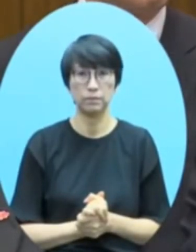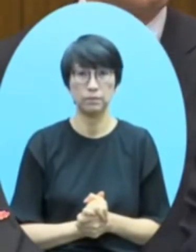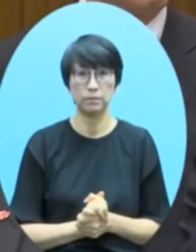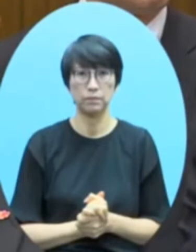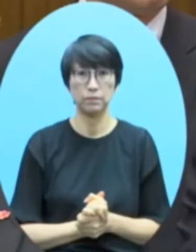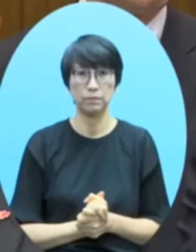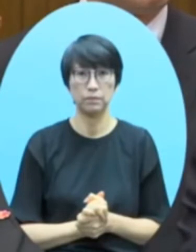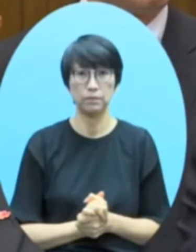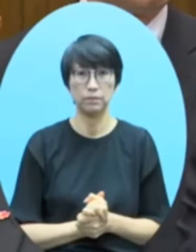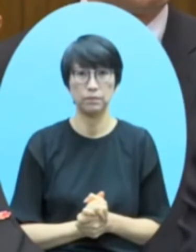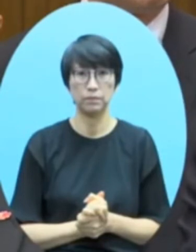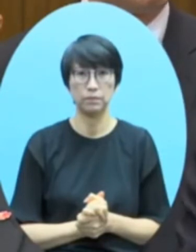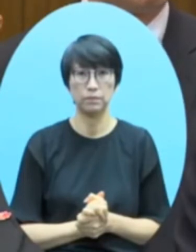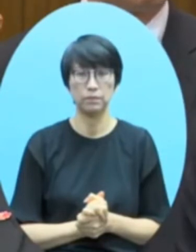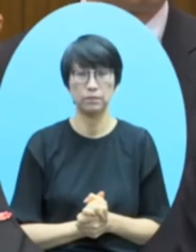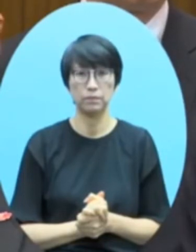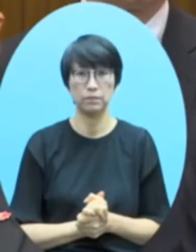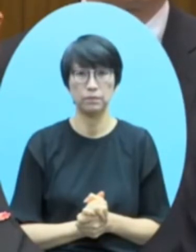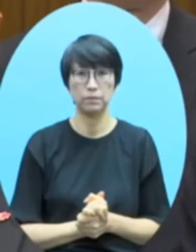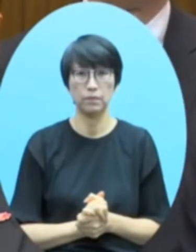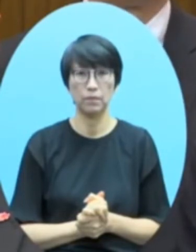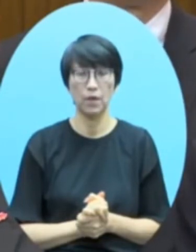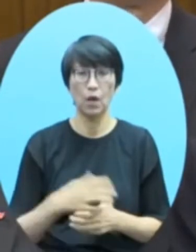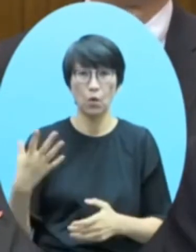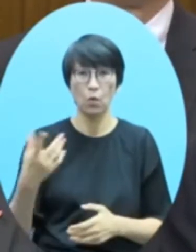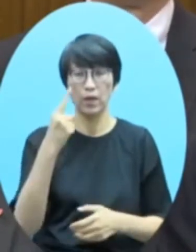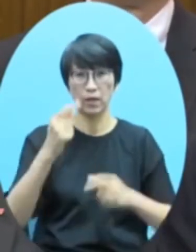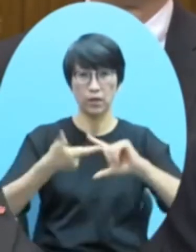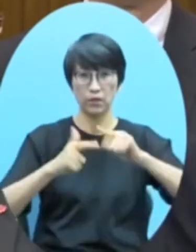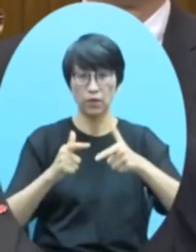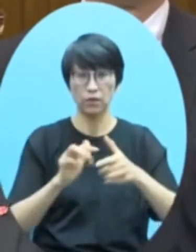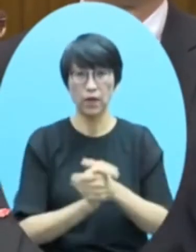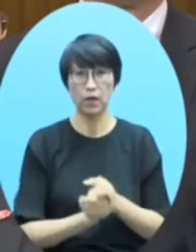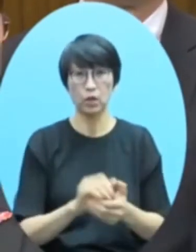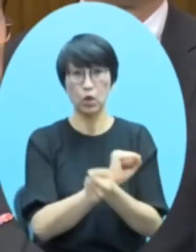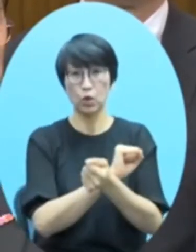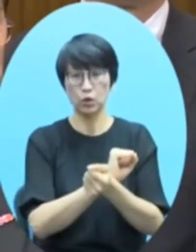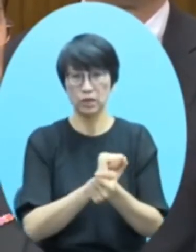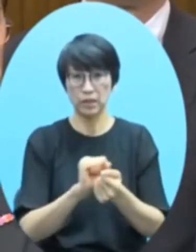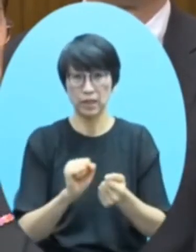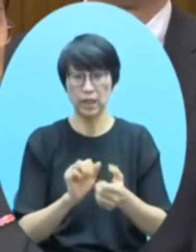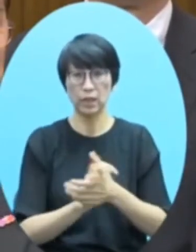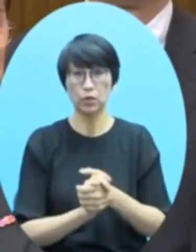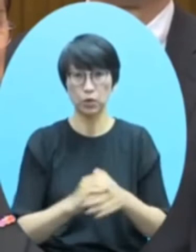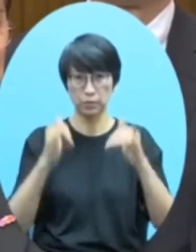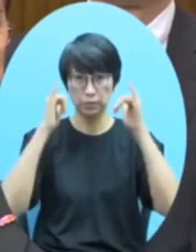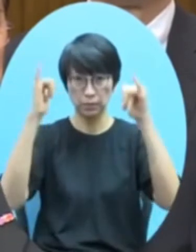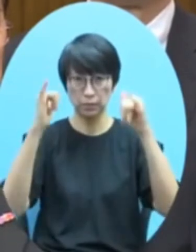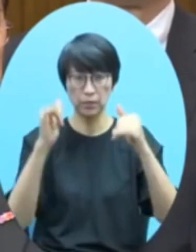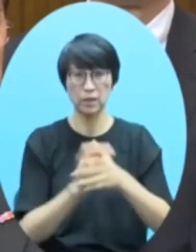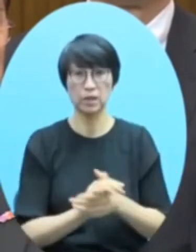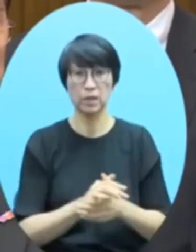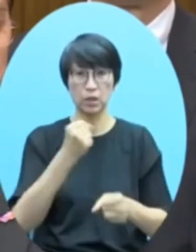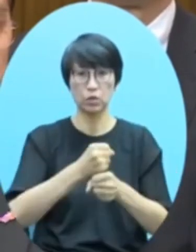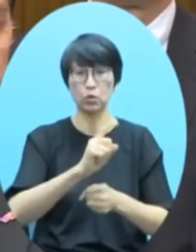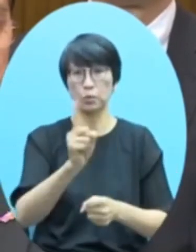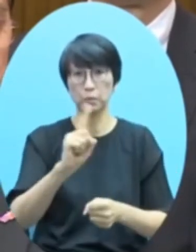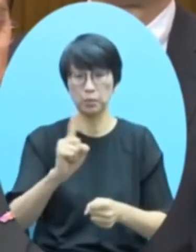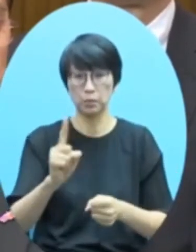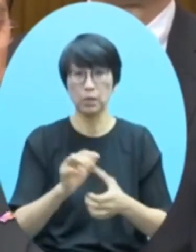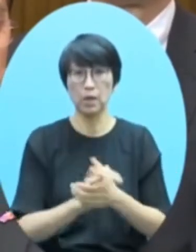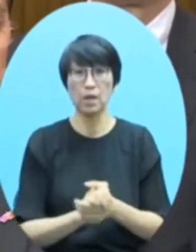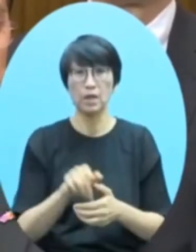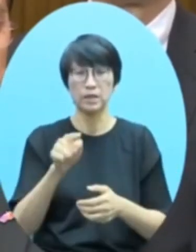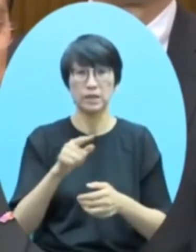would you do? The only way to deal with violence is not to do anything to give rise to